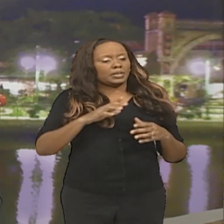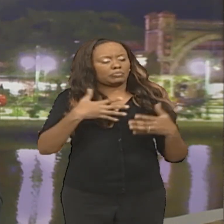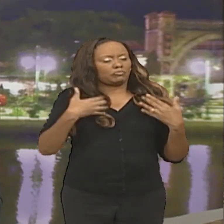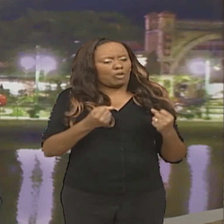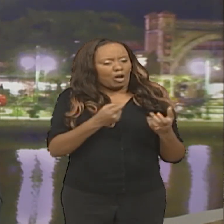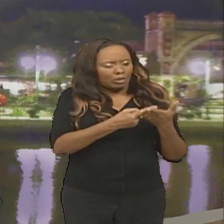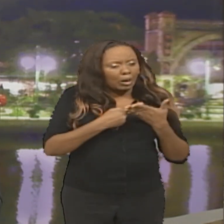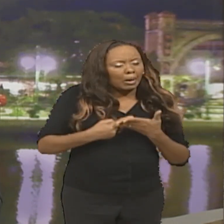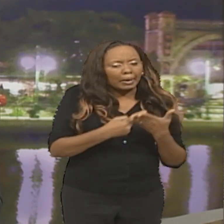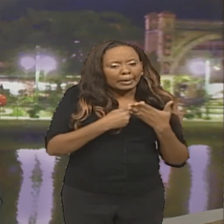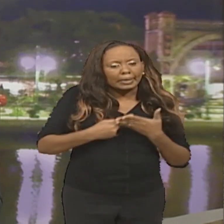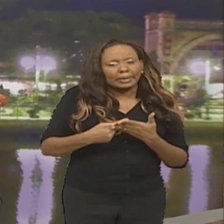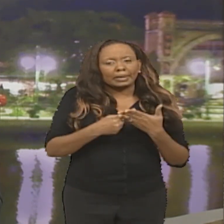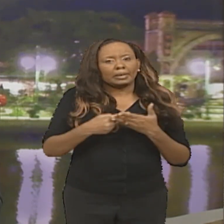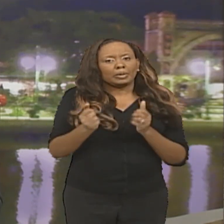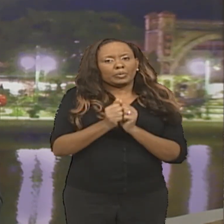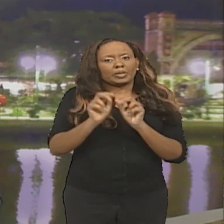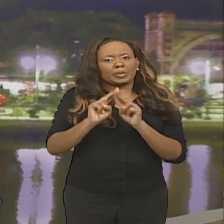unions.